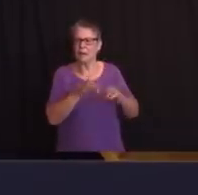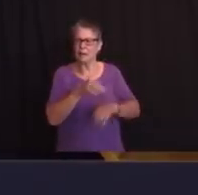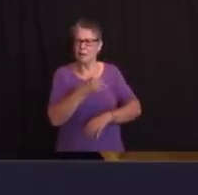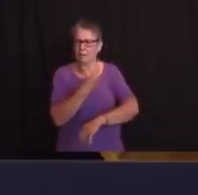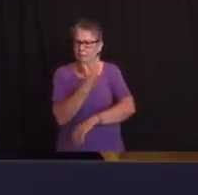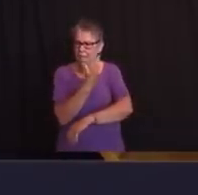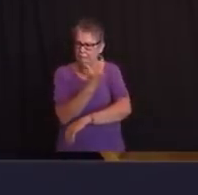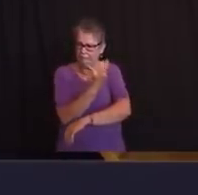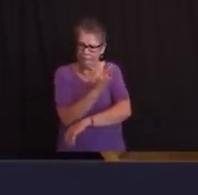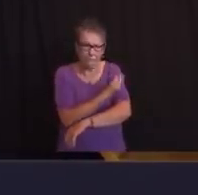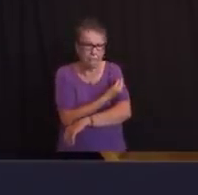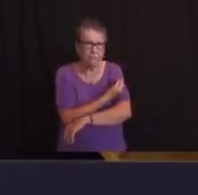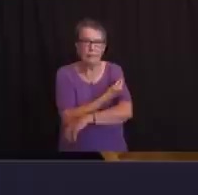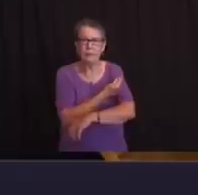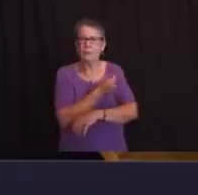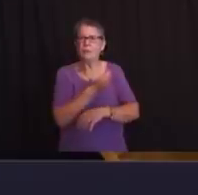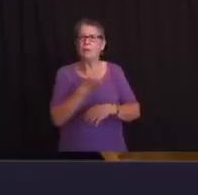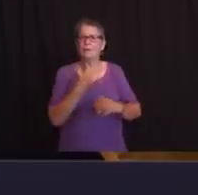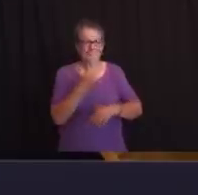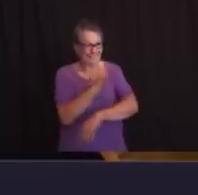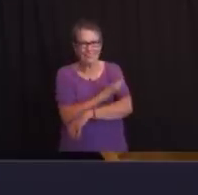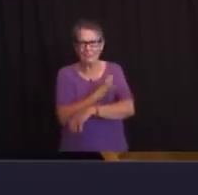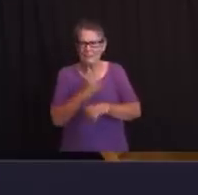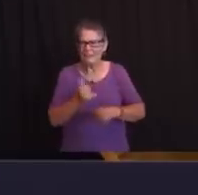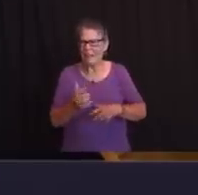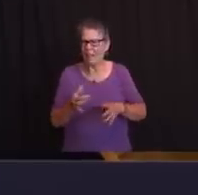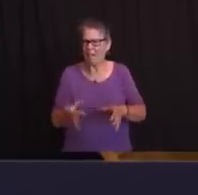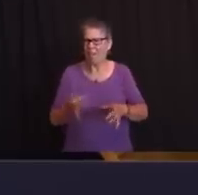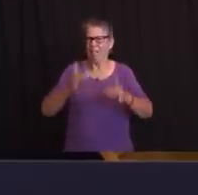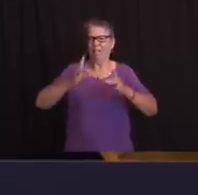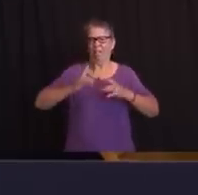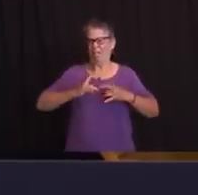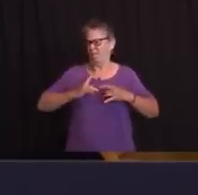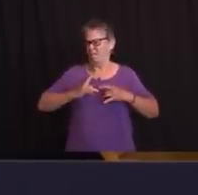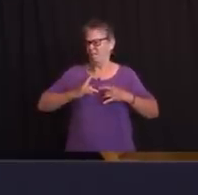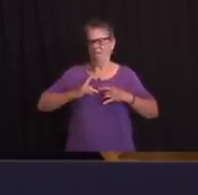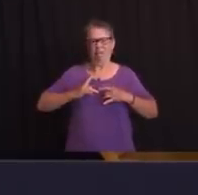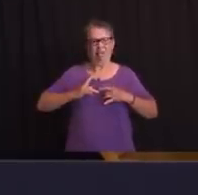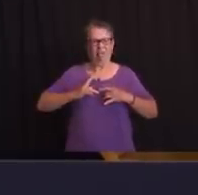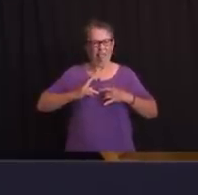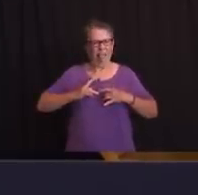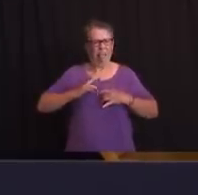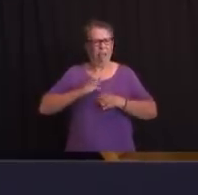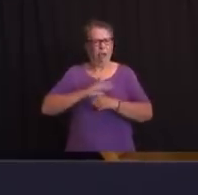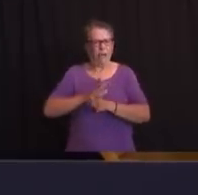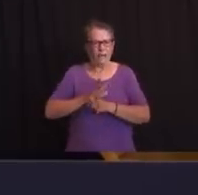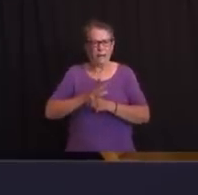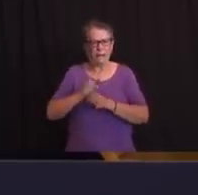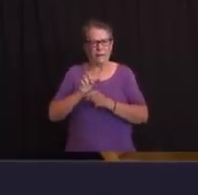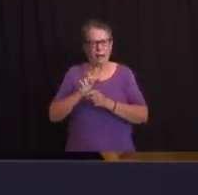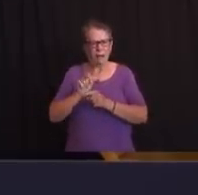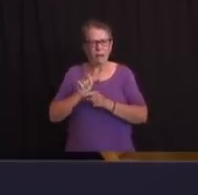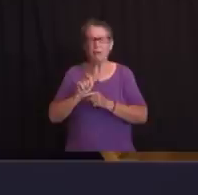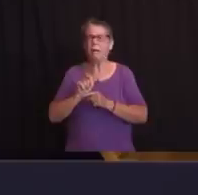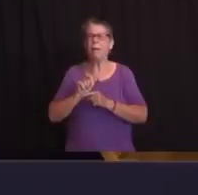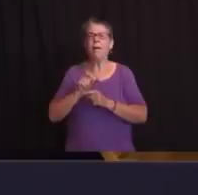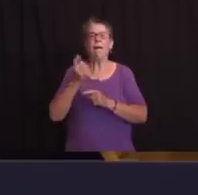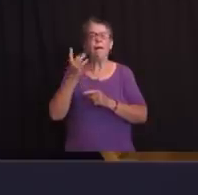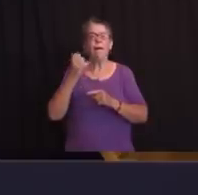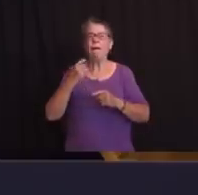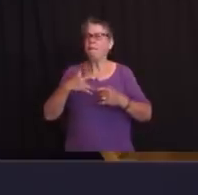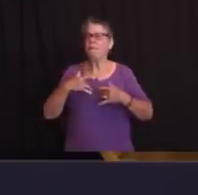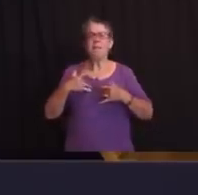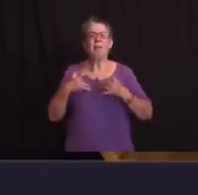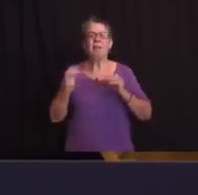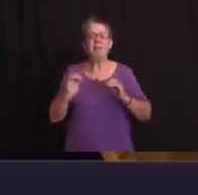infected. They may actually have high viral loads, so they're considered to be as contagious as people who are not vaccinated. And yet a lot of